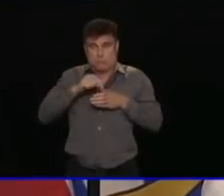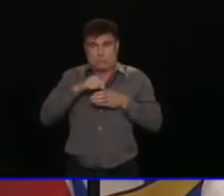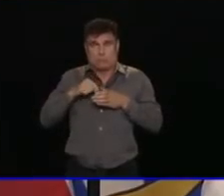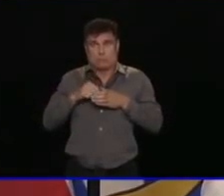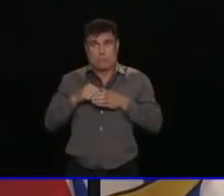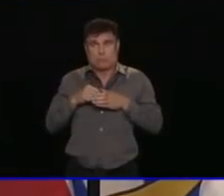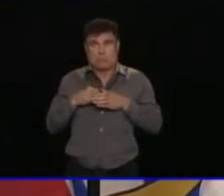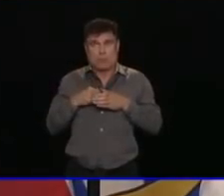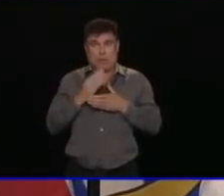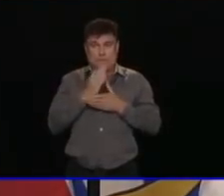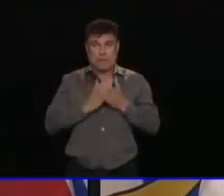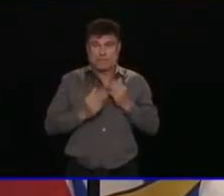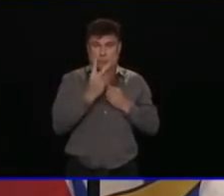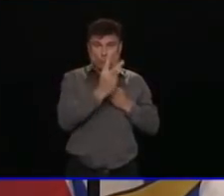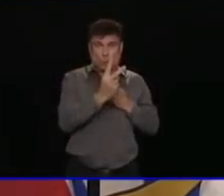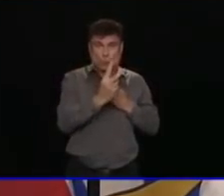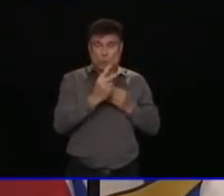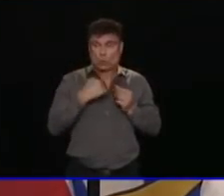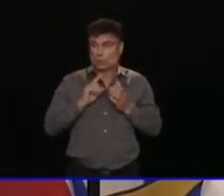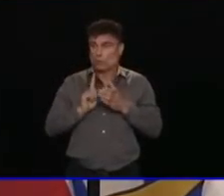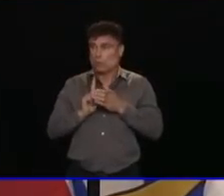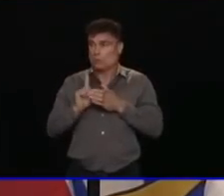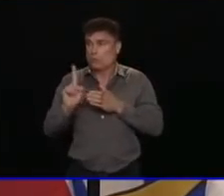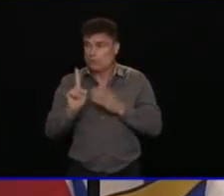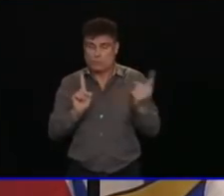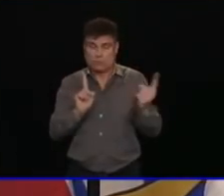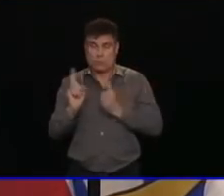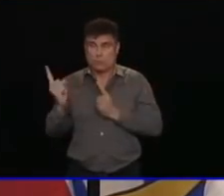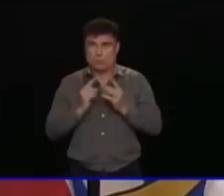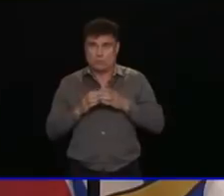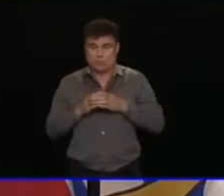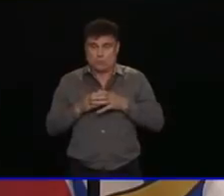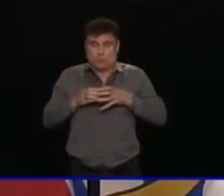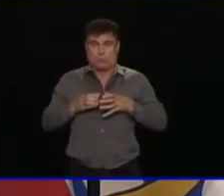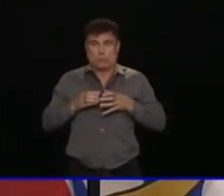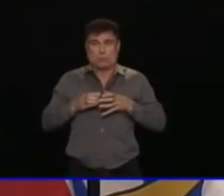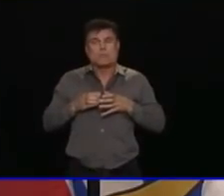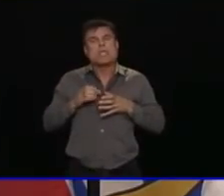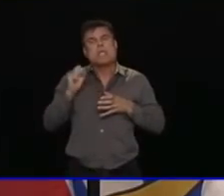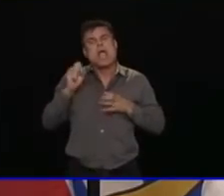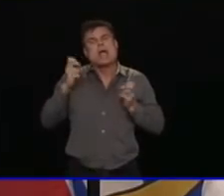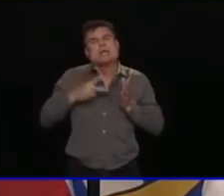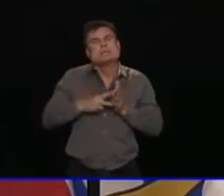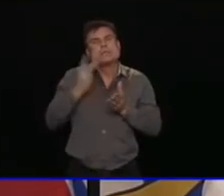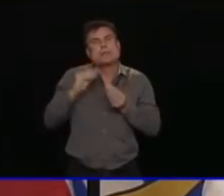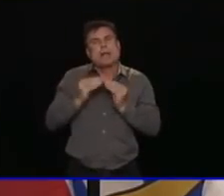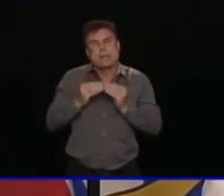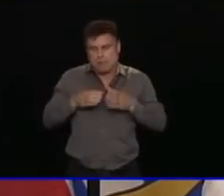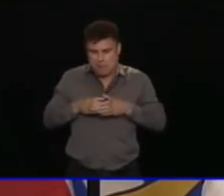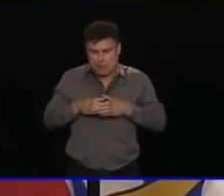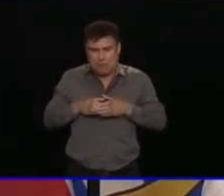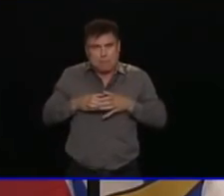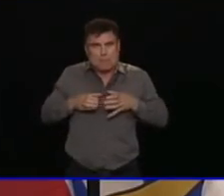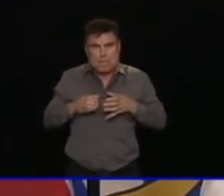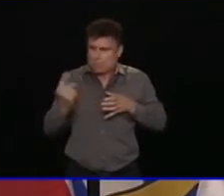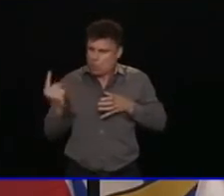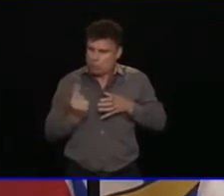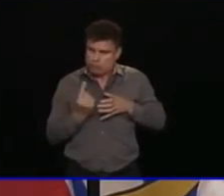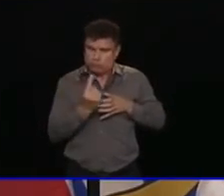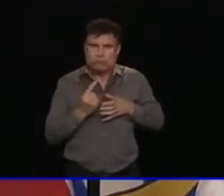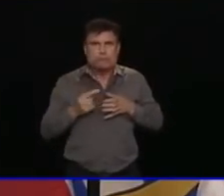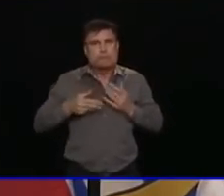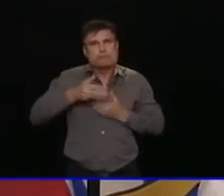Can people expand them anymore to see more family or more friends that they may not have been able to be in touch with